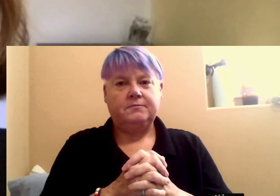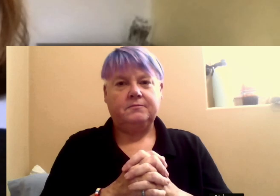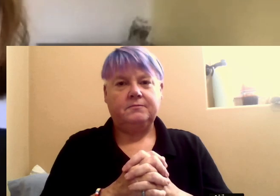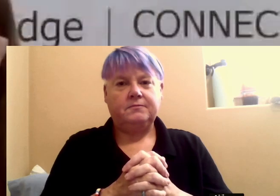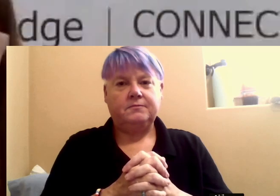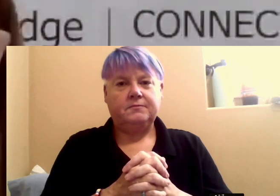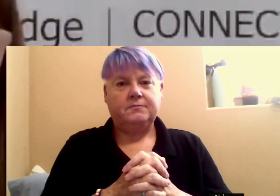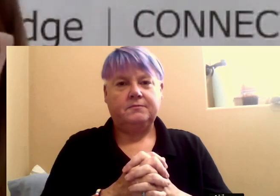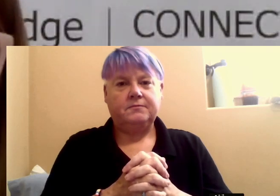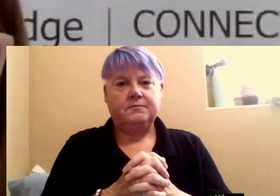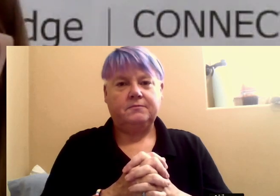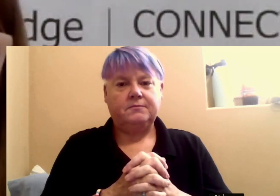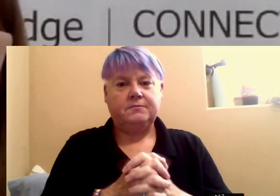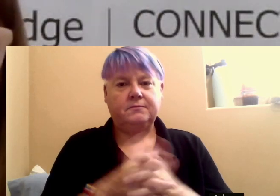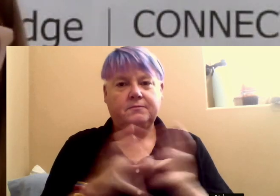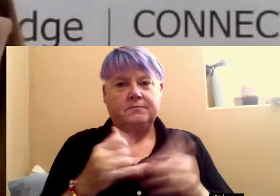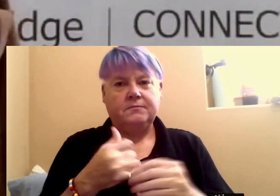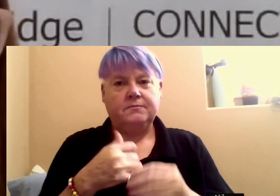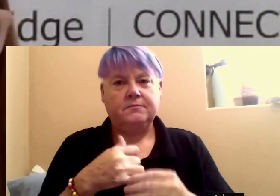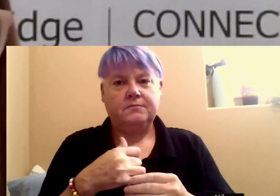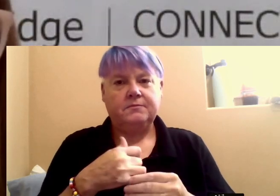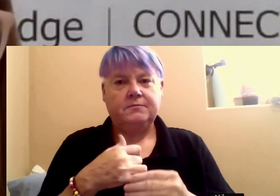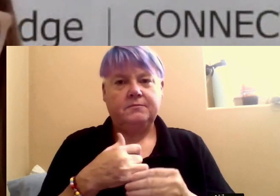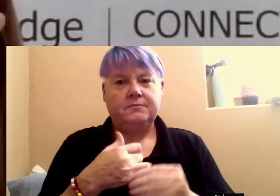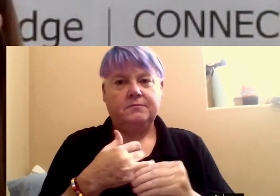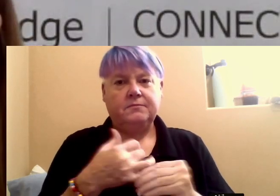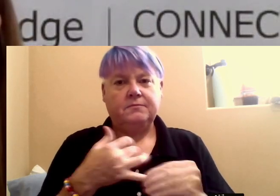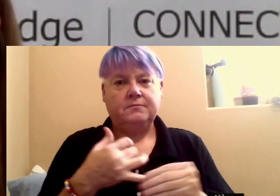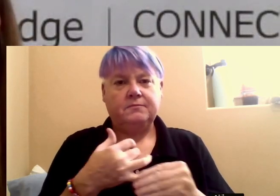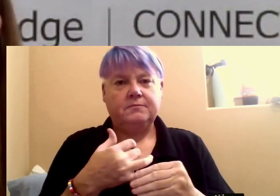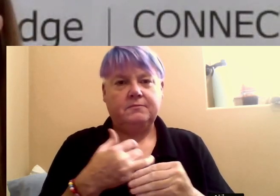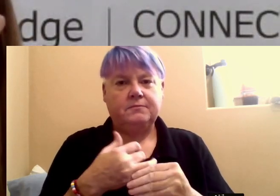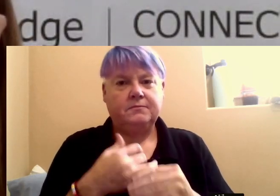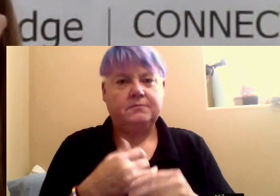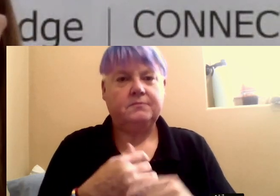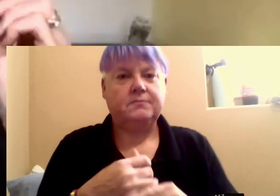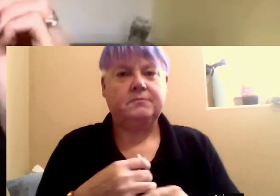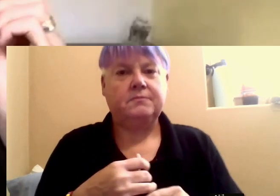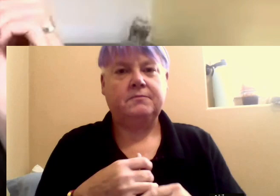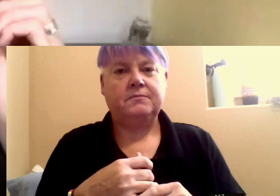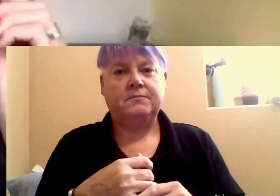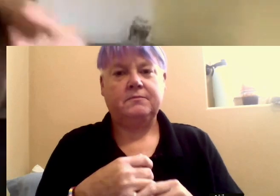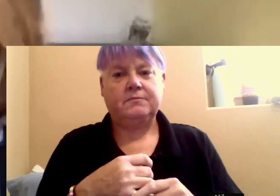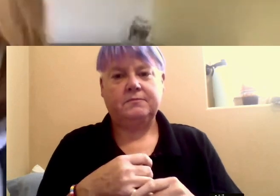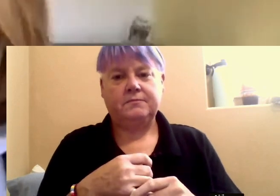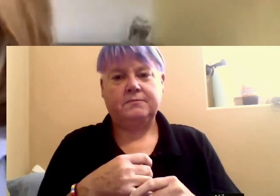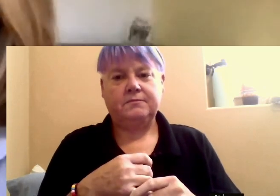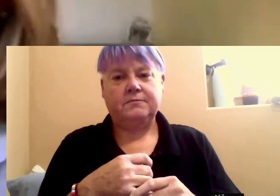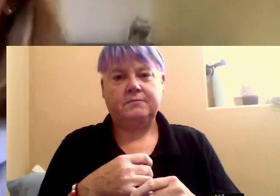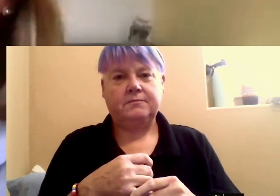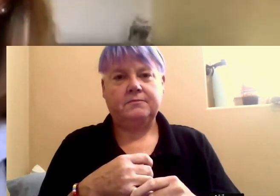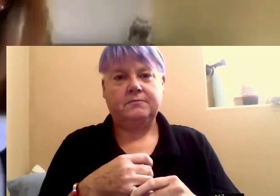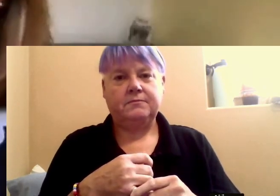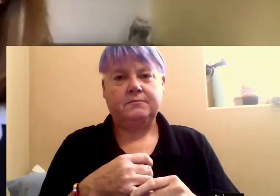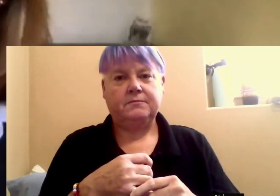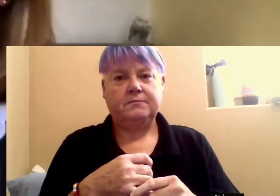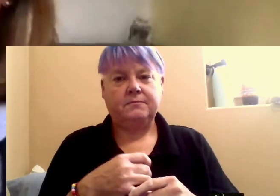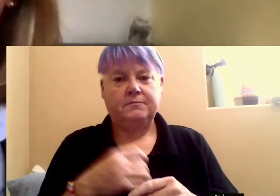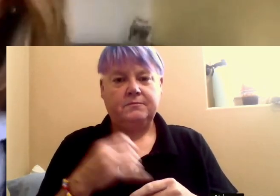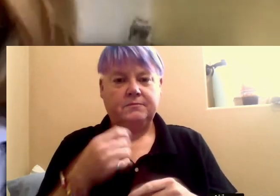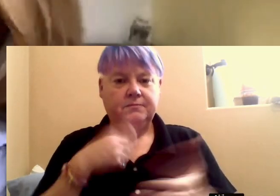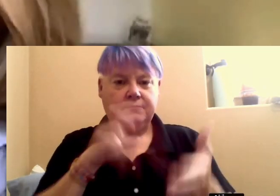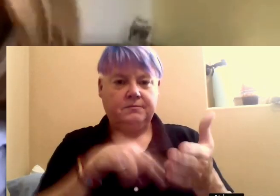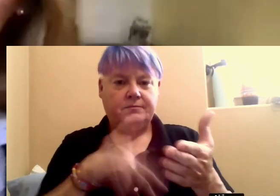Yeah, do you want to go, Robyn? I think we lost Candas. Okay, sure. So I'm going to read